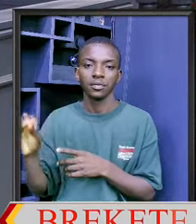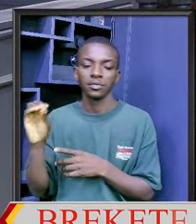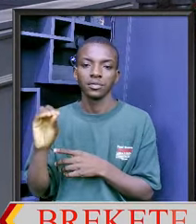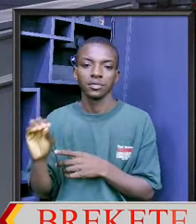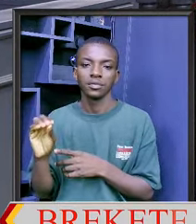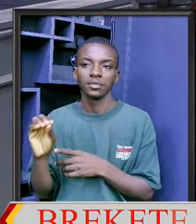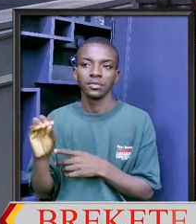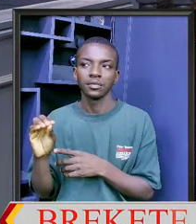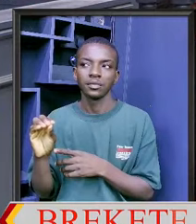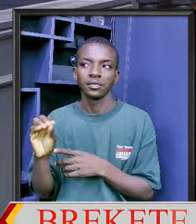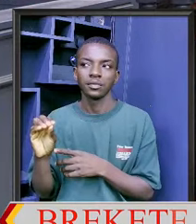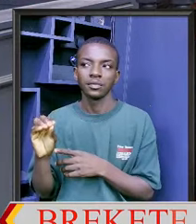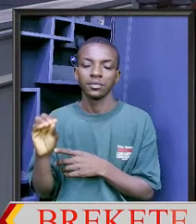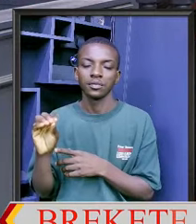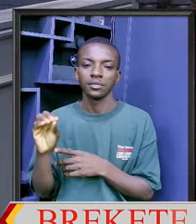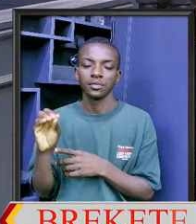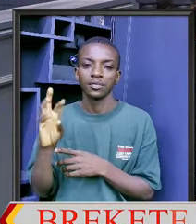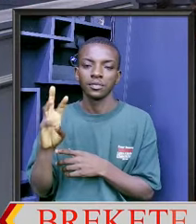00